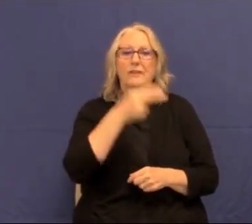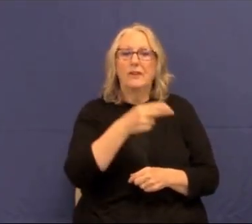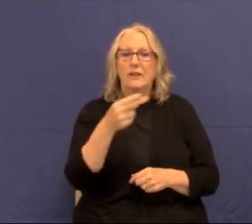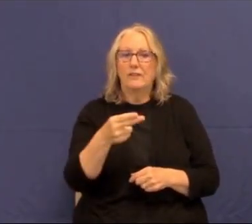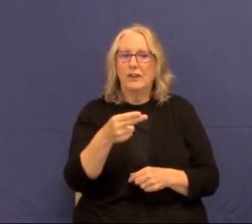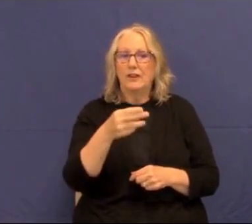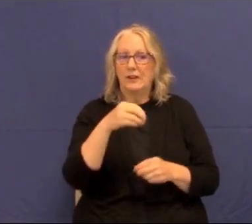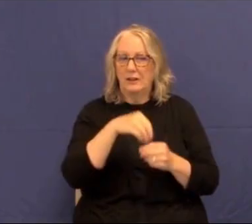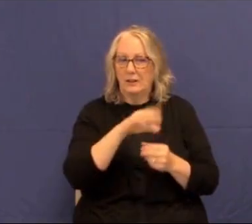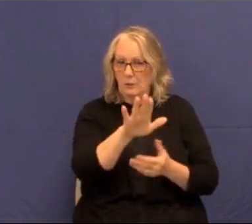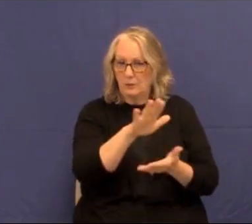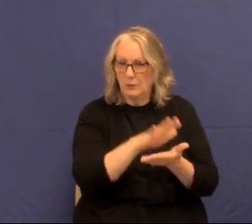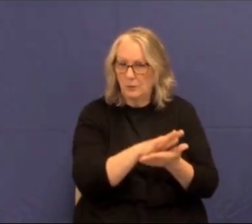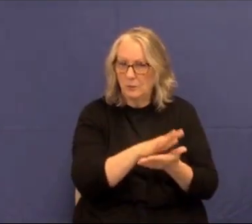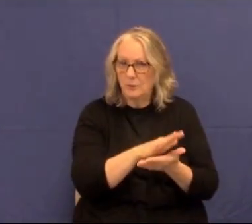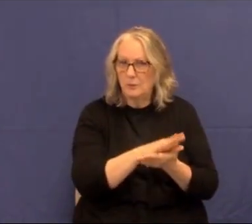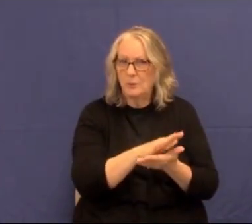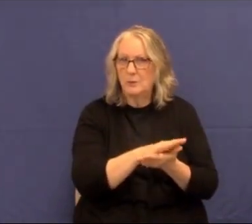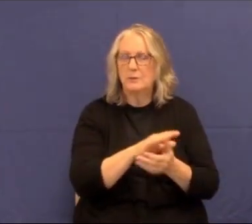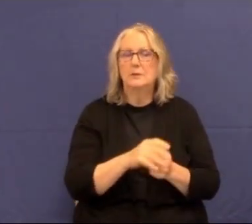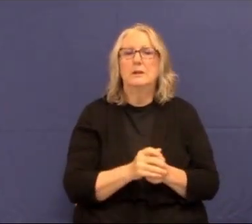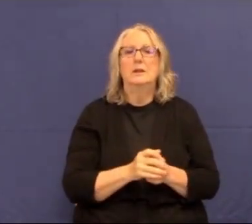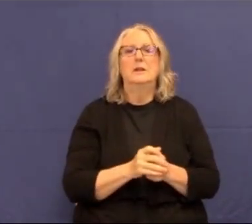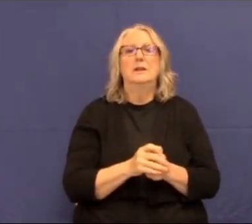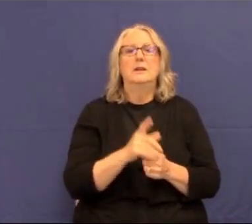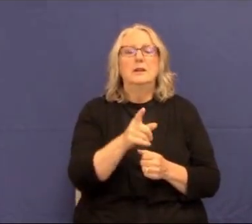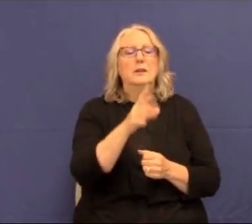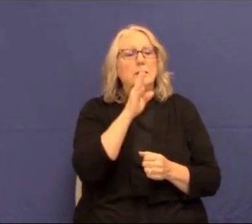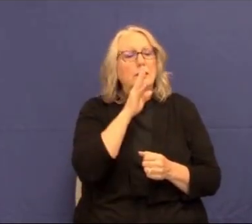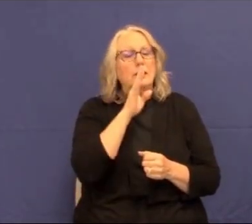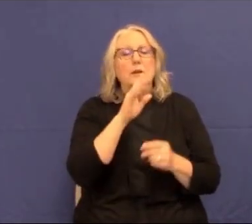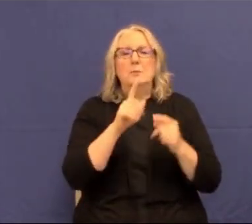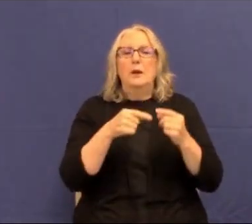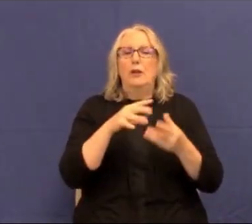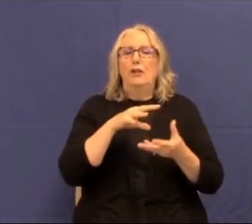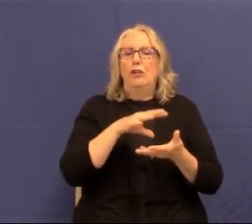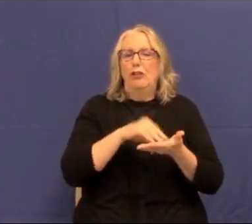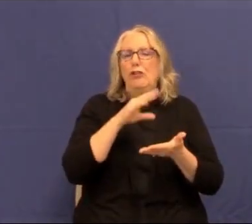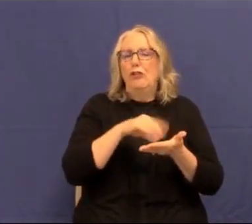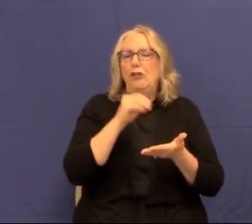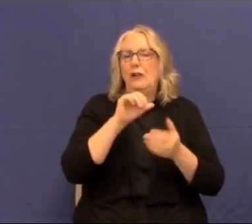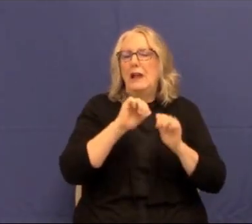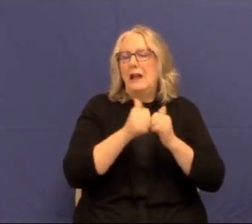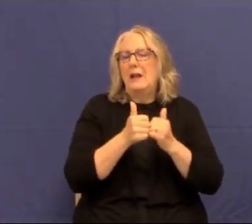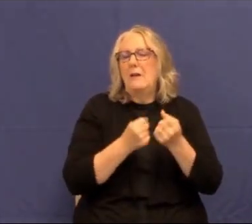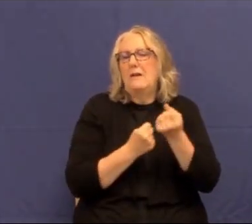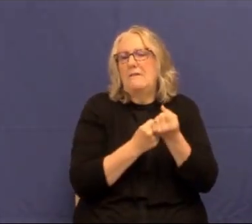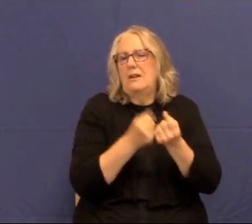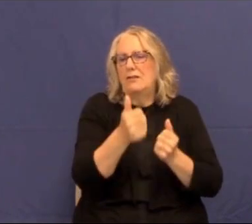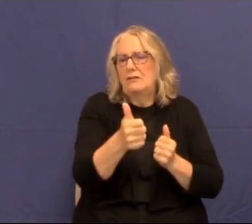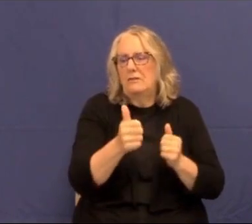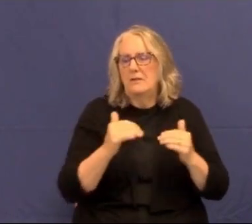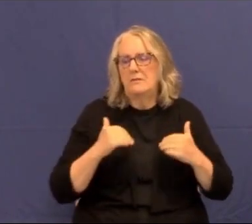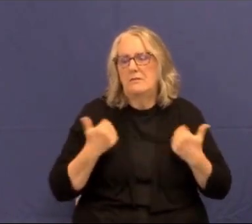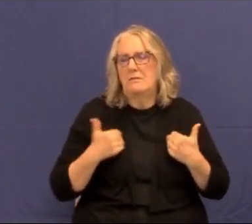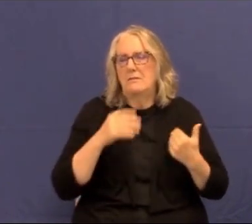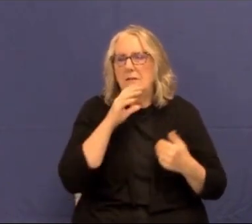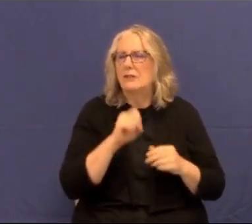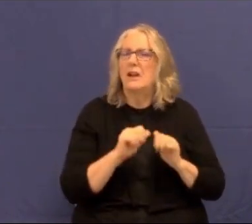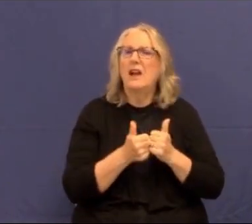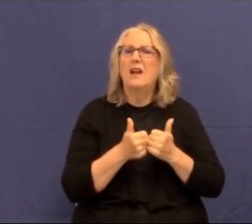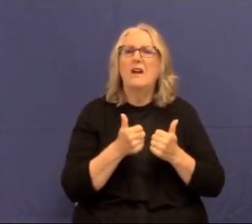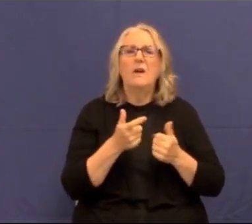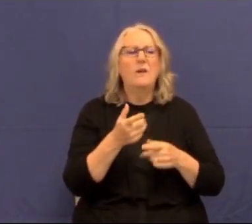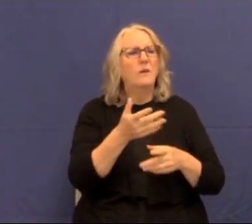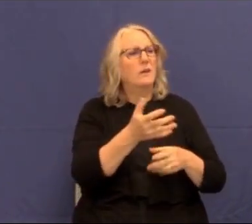of hearing kid in your school, you talked about learning to advocate for yourself at a young age. How did you gain the confidence